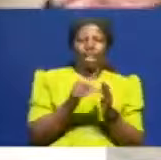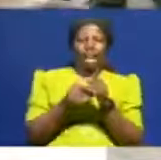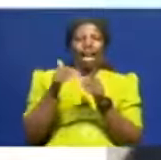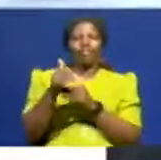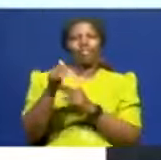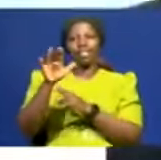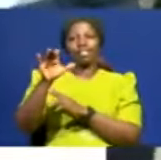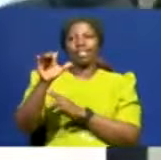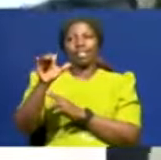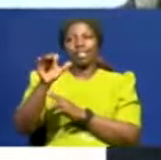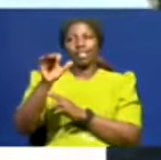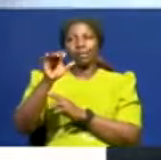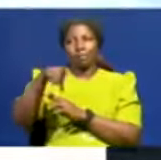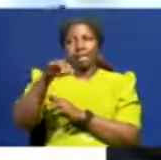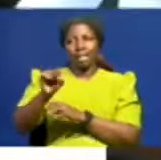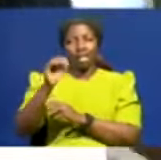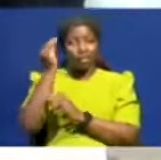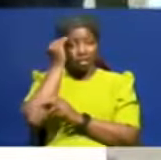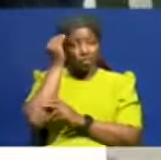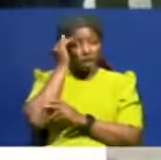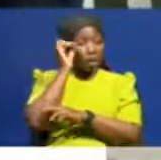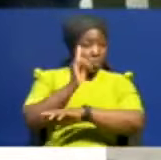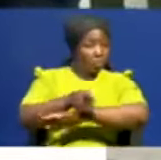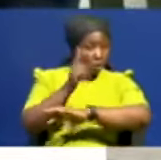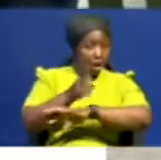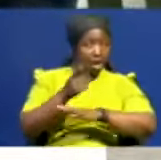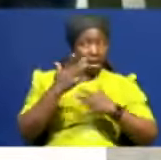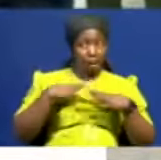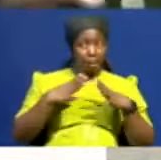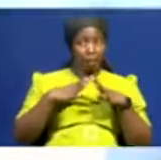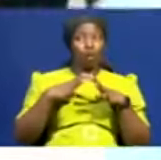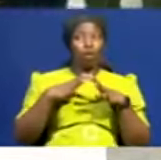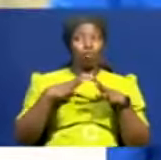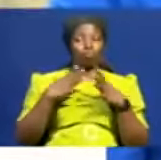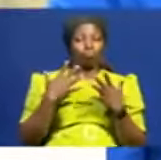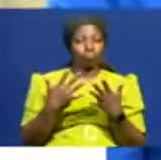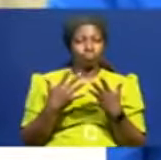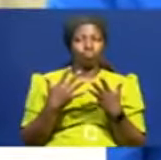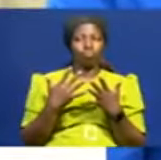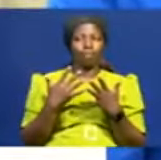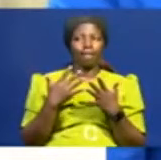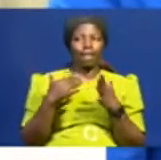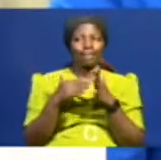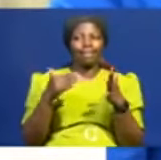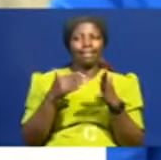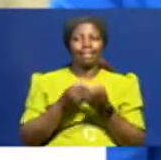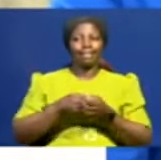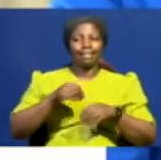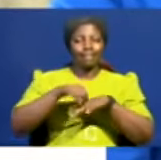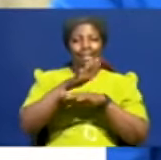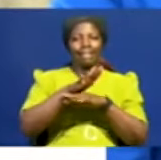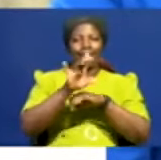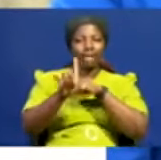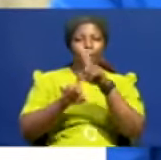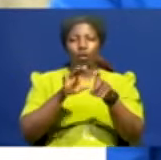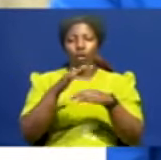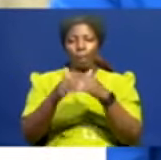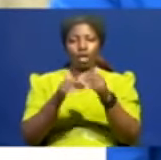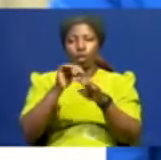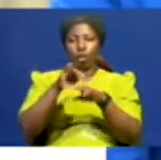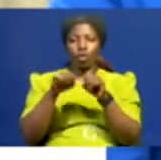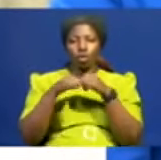against uploading examination materials on social media hours after being administered. We have engaged ourselves and we've